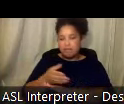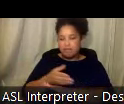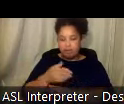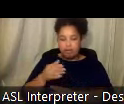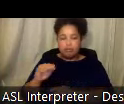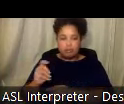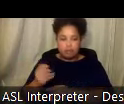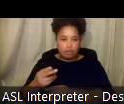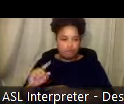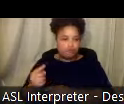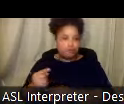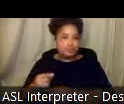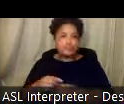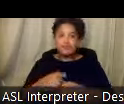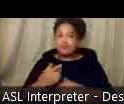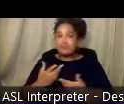did mention on the previous slide, but